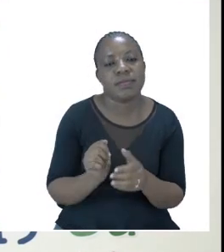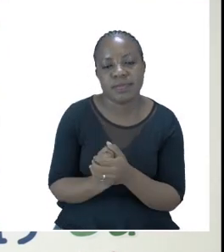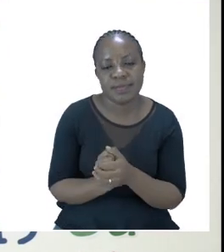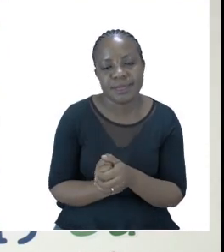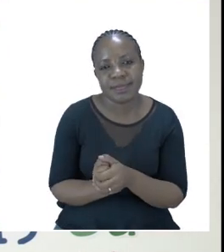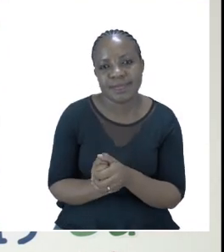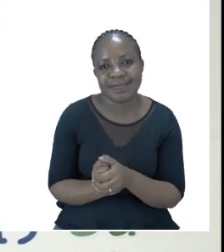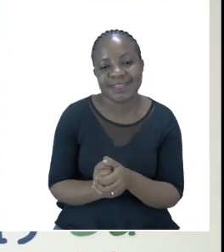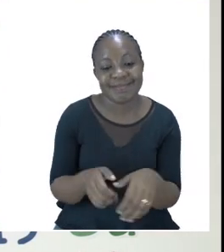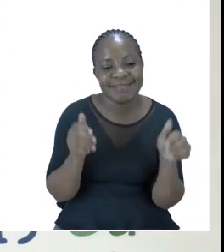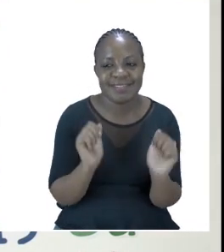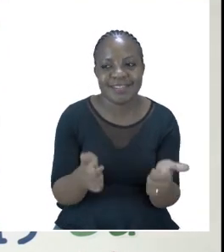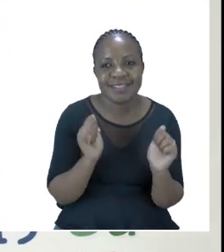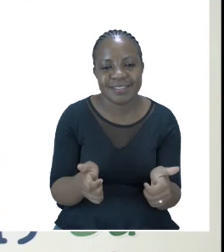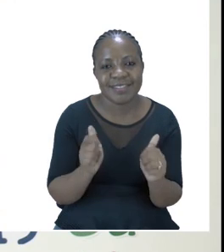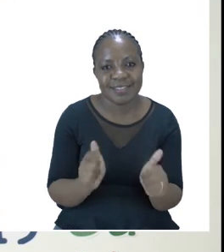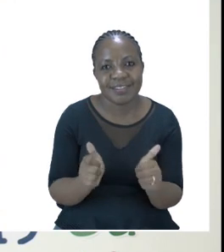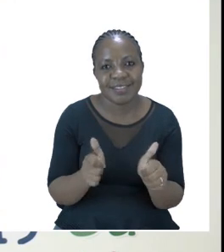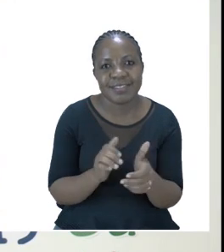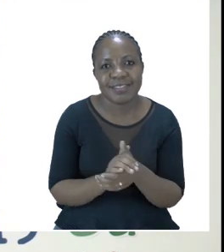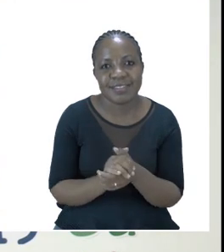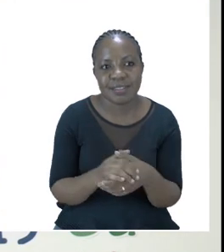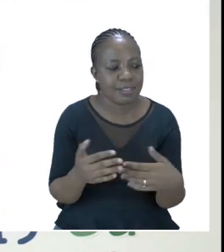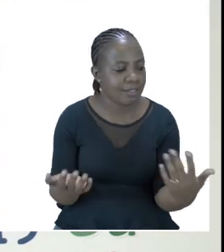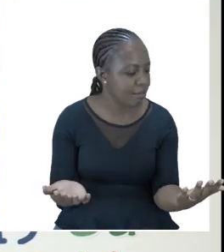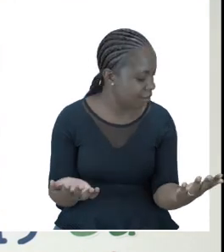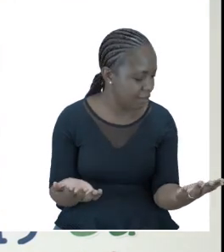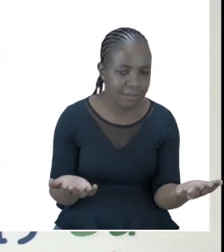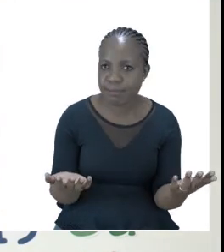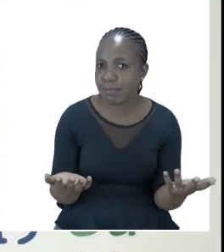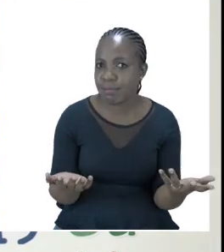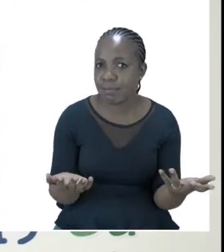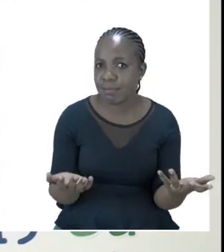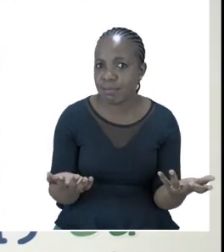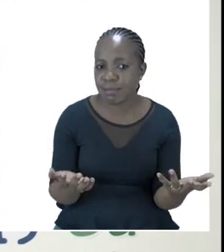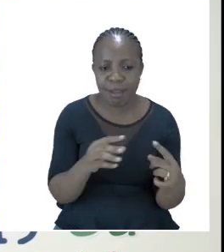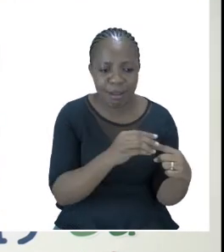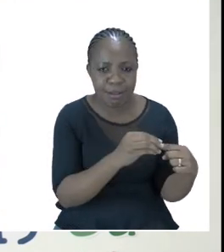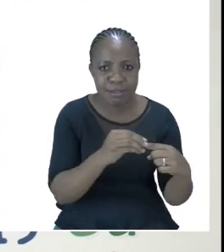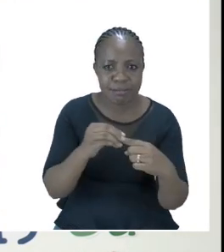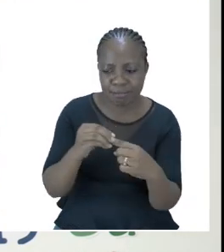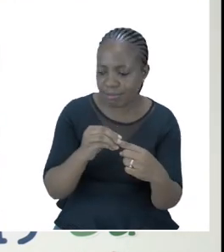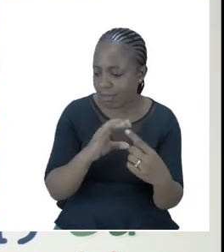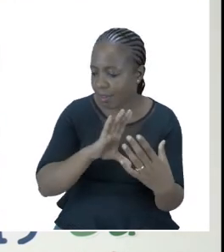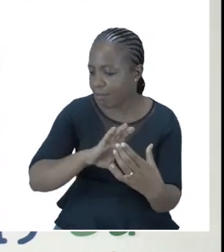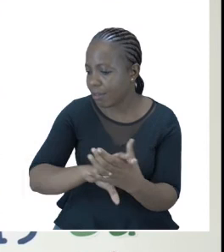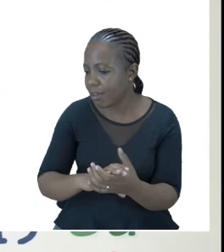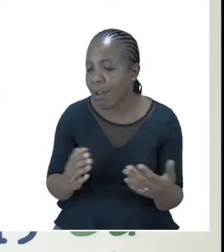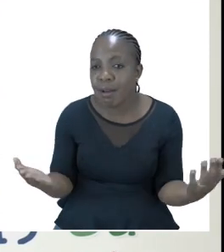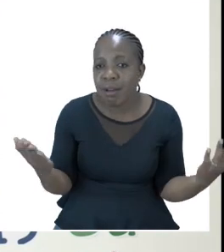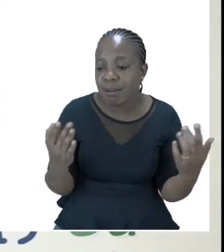Good job! But I don't think I've seen our special friend today. Have